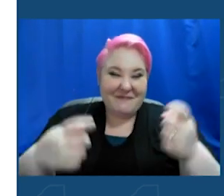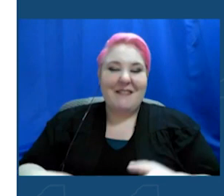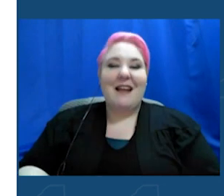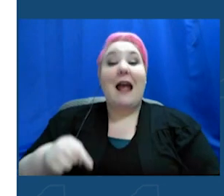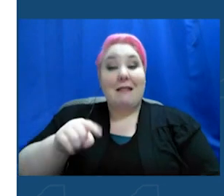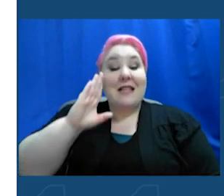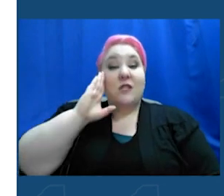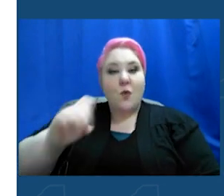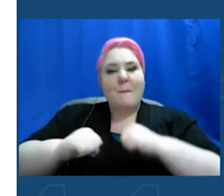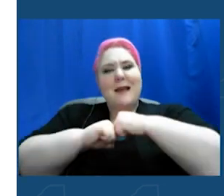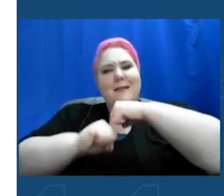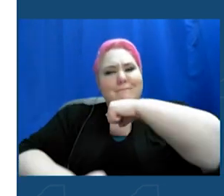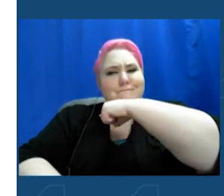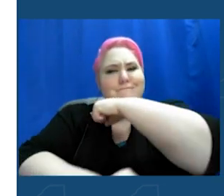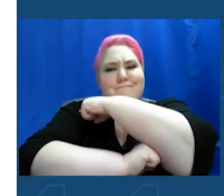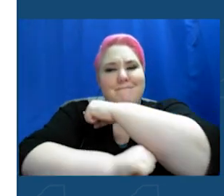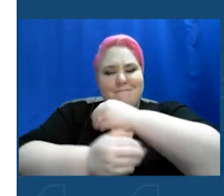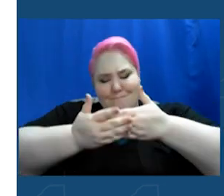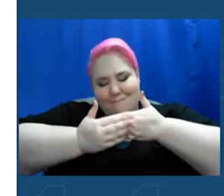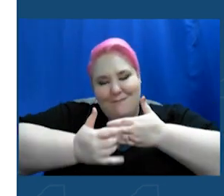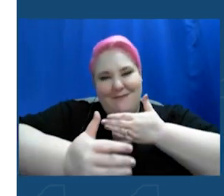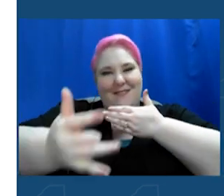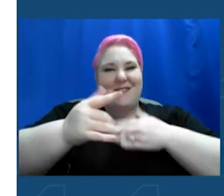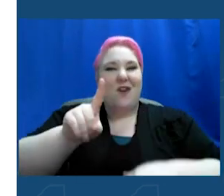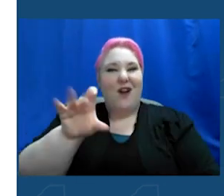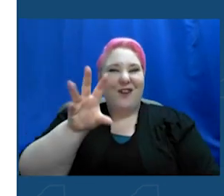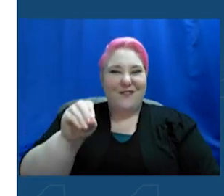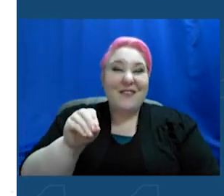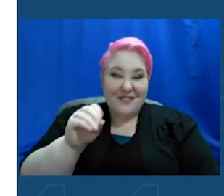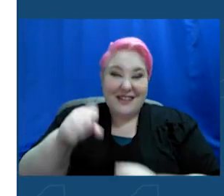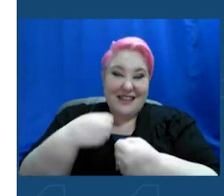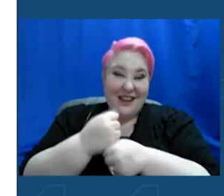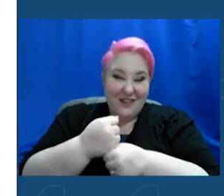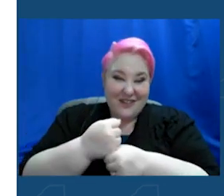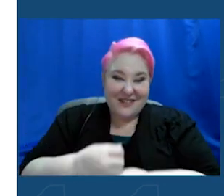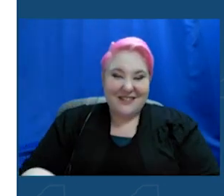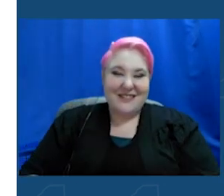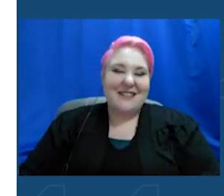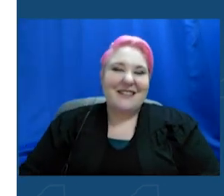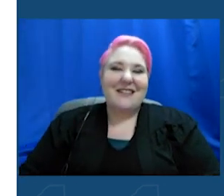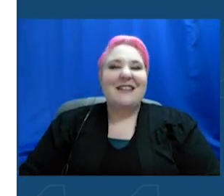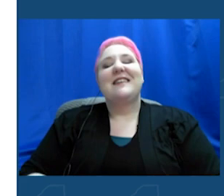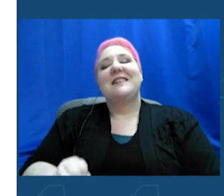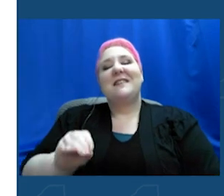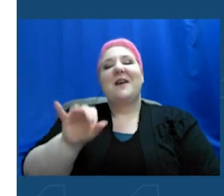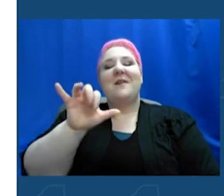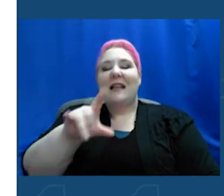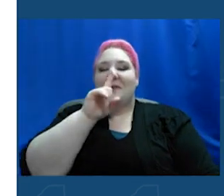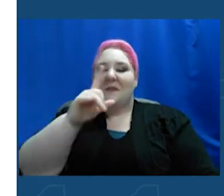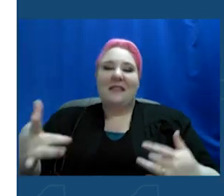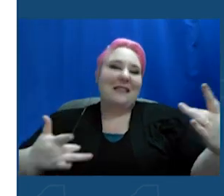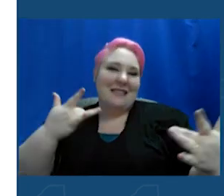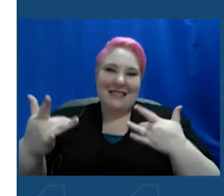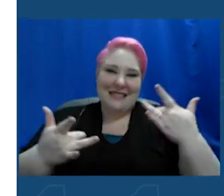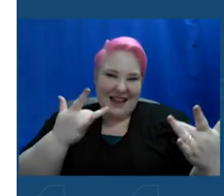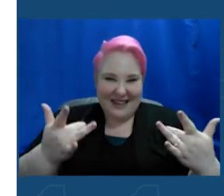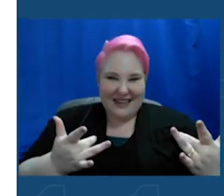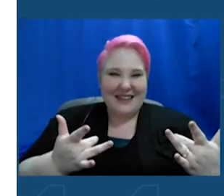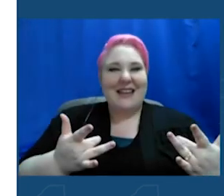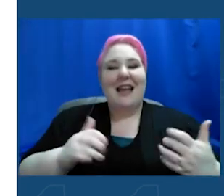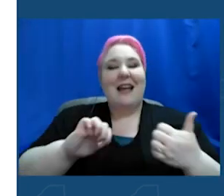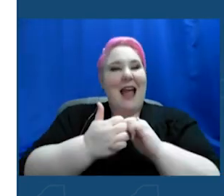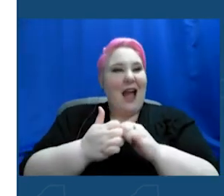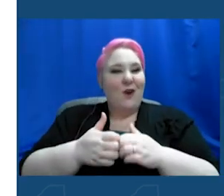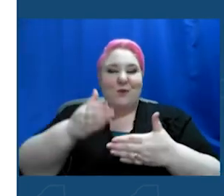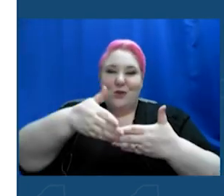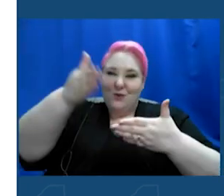cornerstone for the next 150 to have all these projects behind us. So that's an exciting way to conclude our